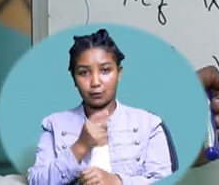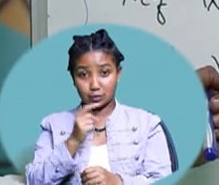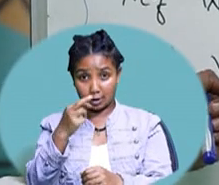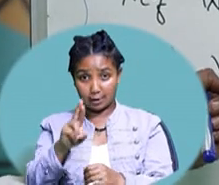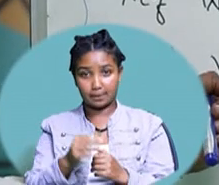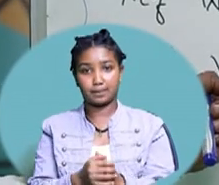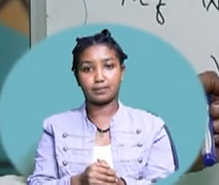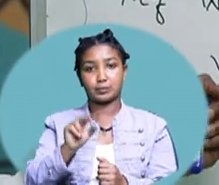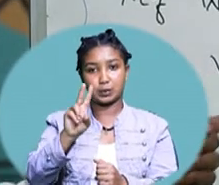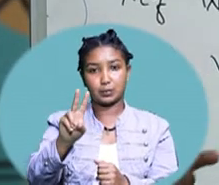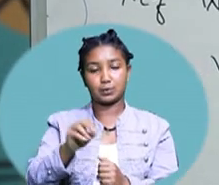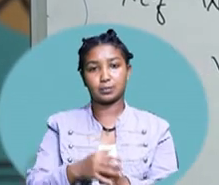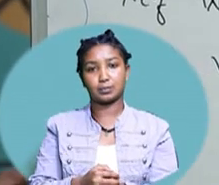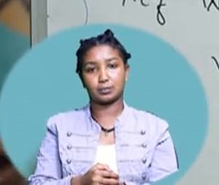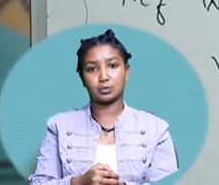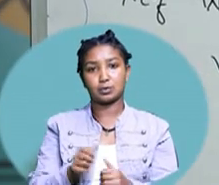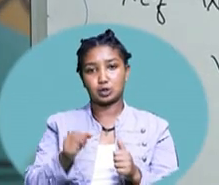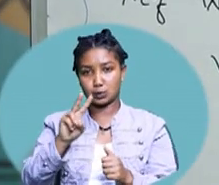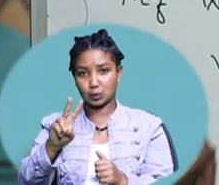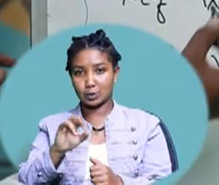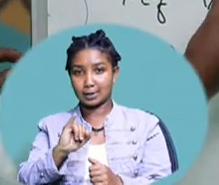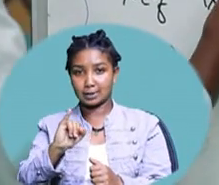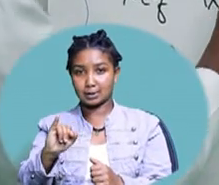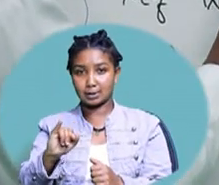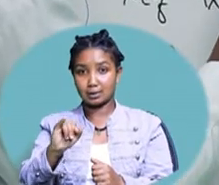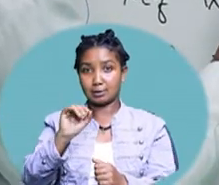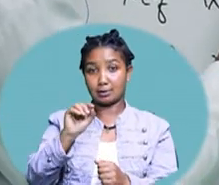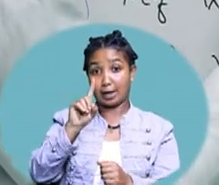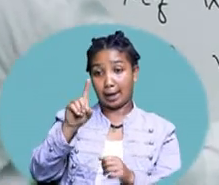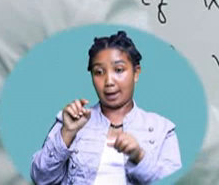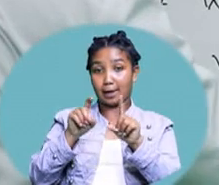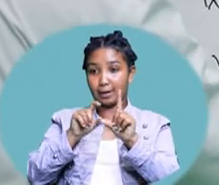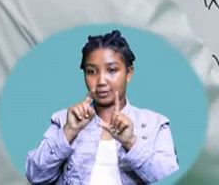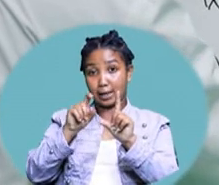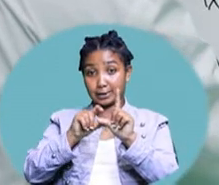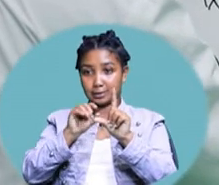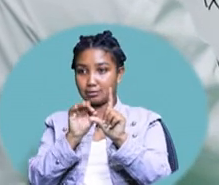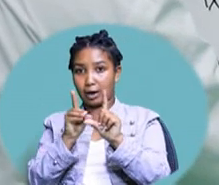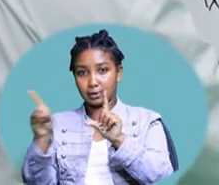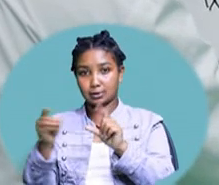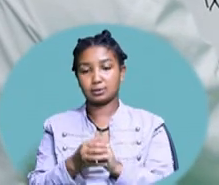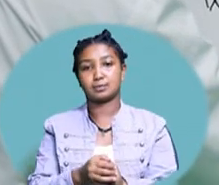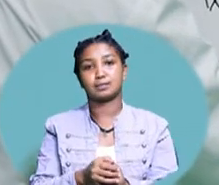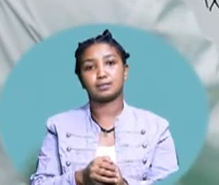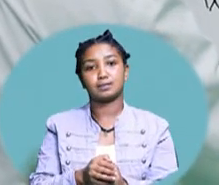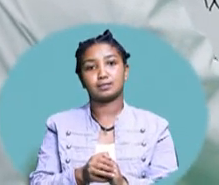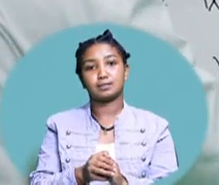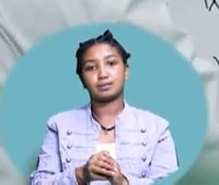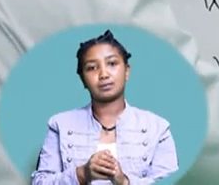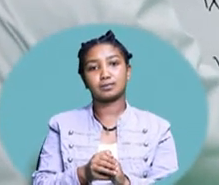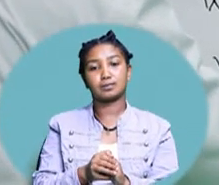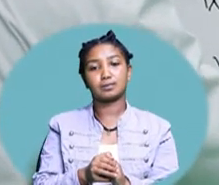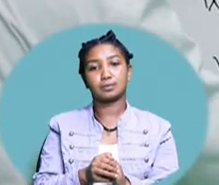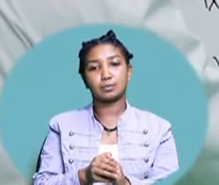are the components of the force? Well, the components of the force are 2, which is 2, is in the x